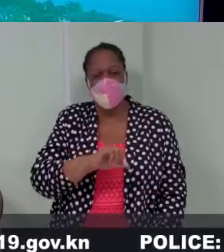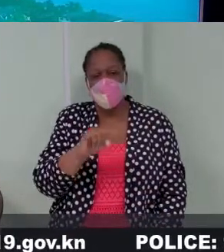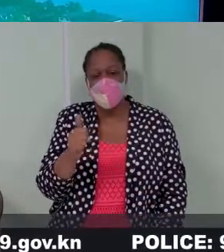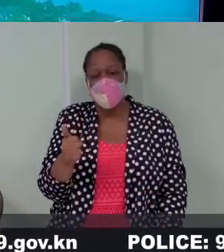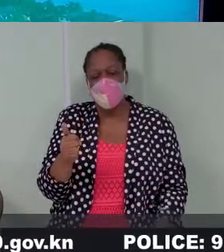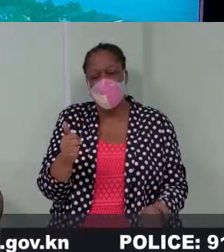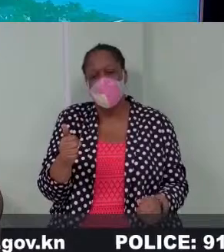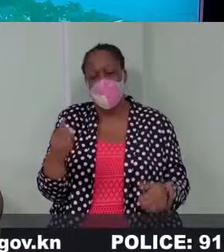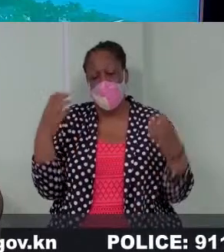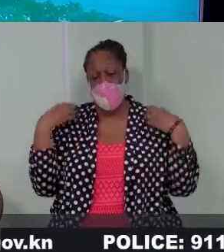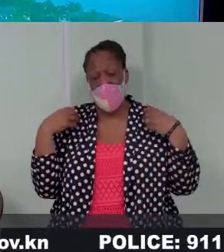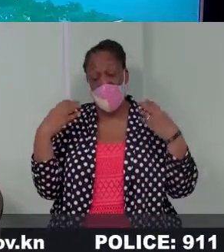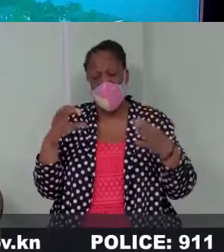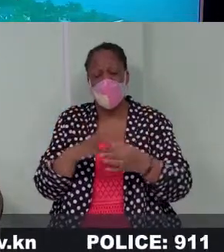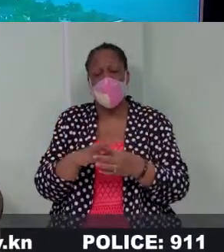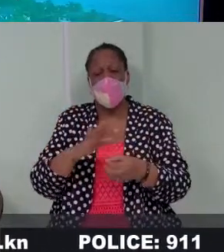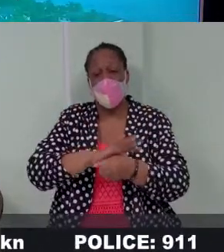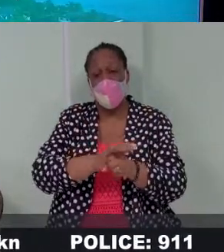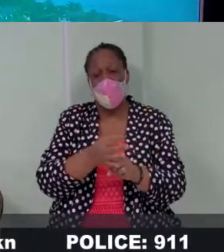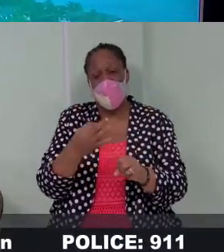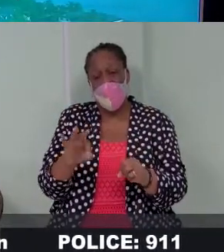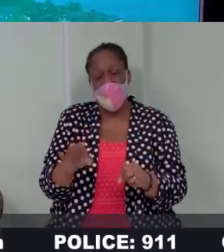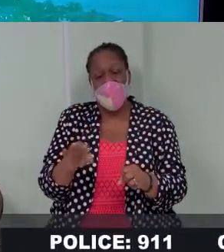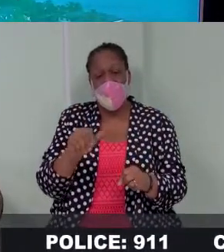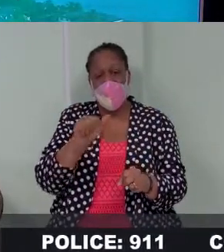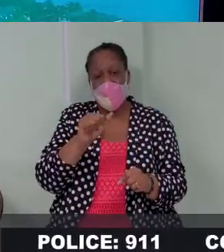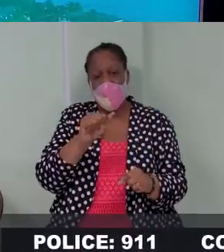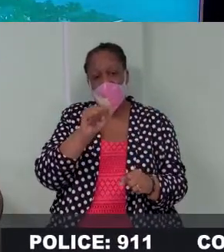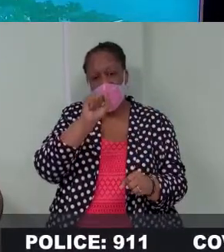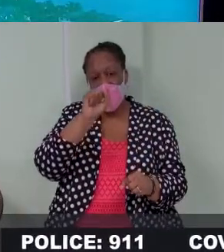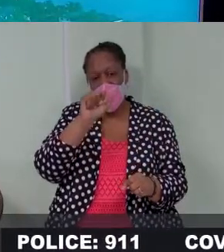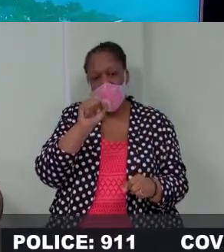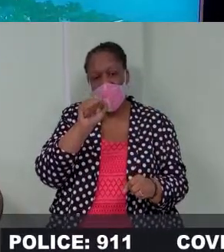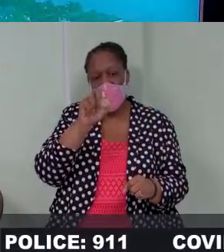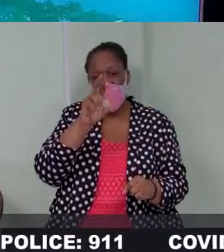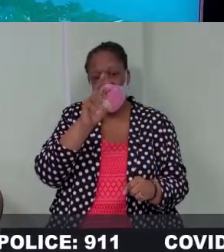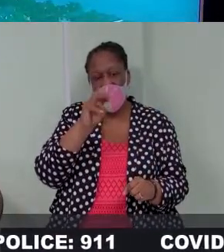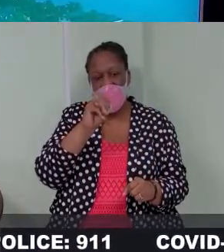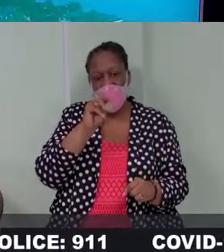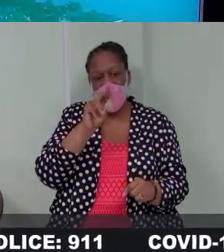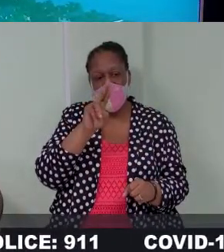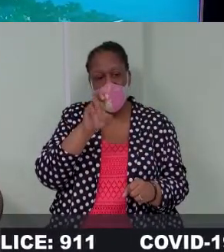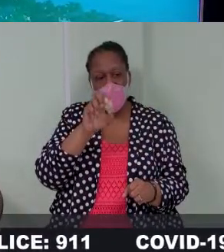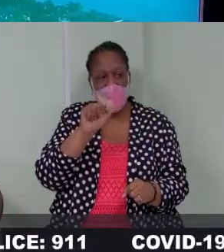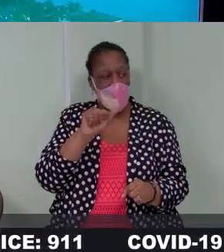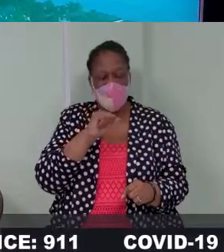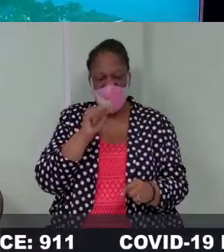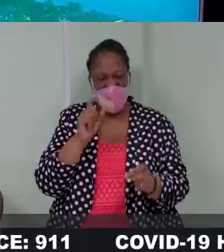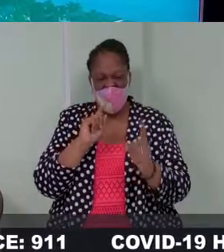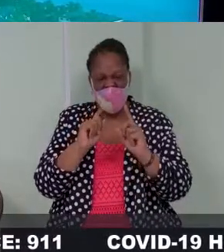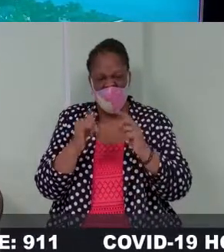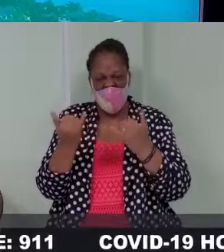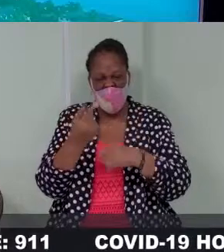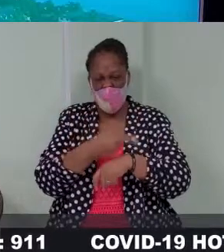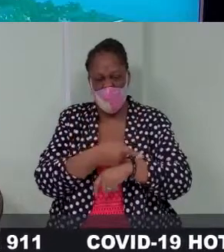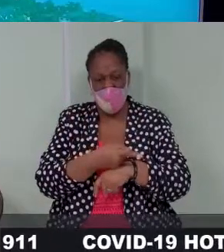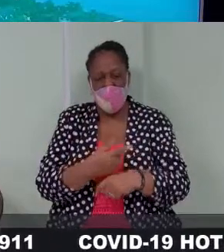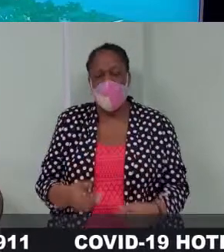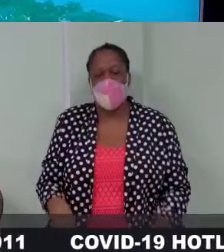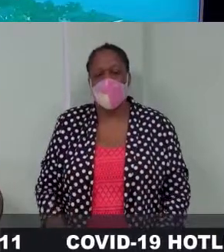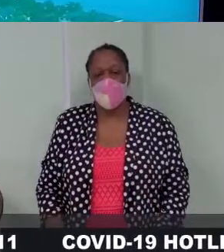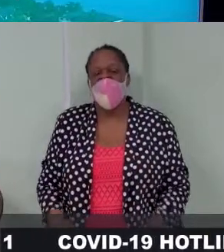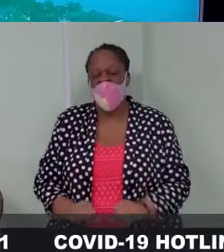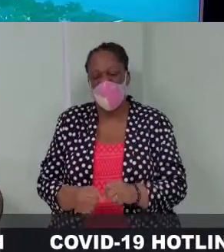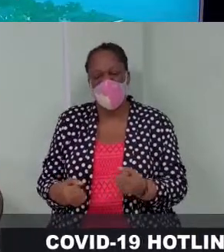of the COVID-19 National Task Force, who did not make a presentation today. He took a break